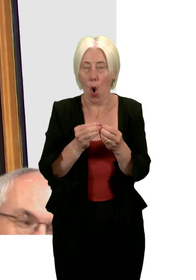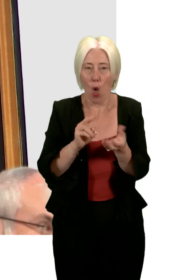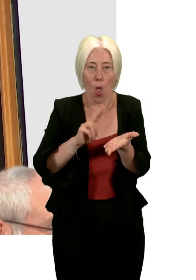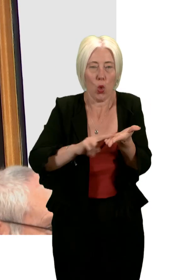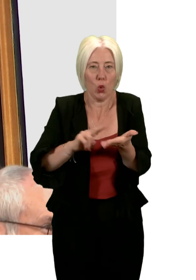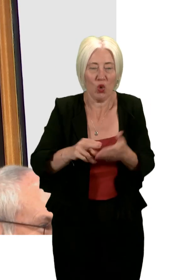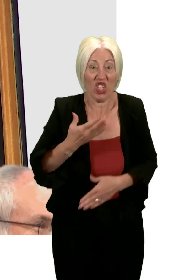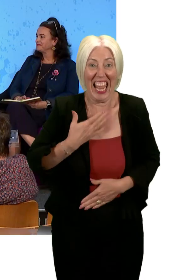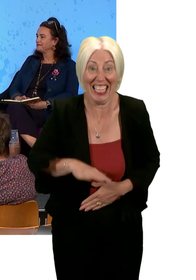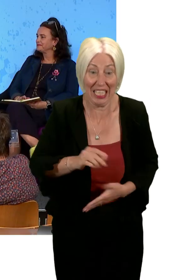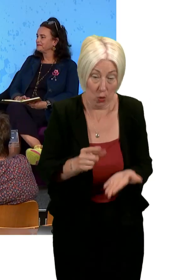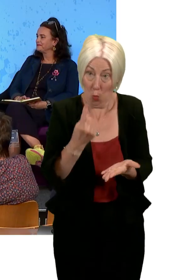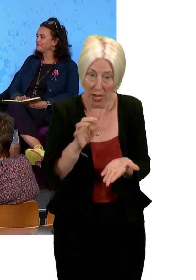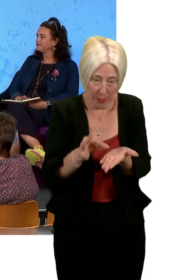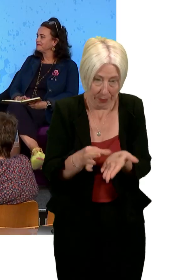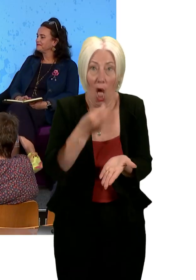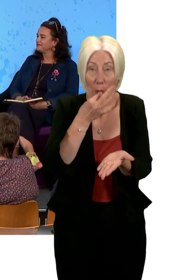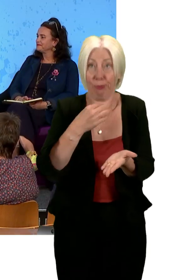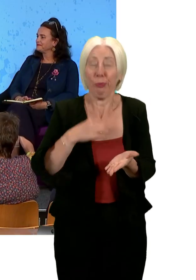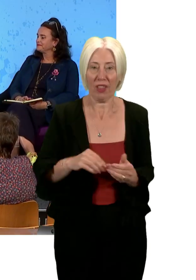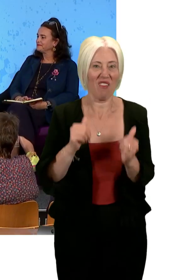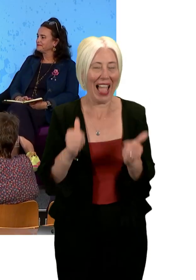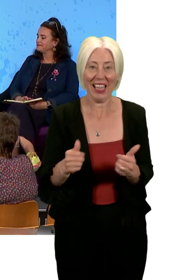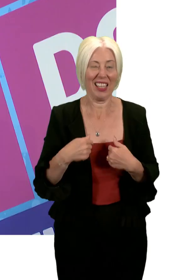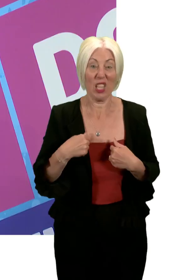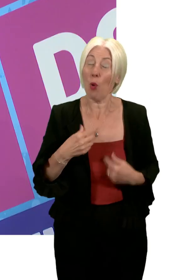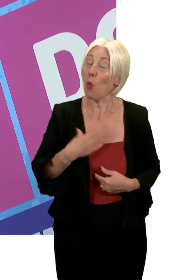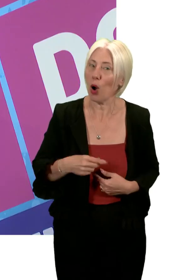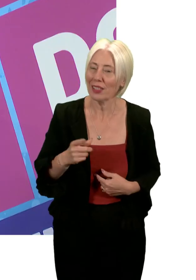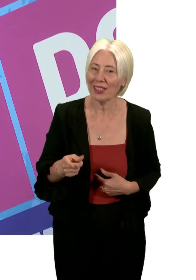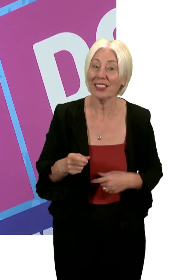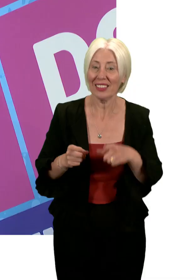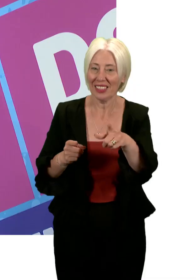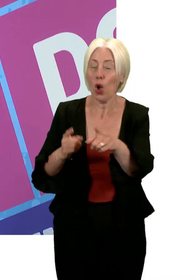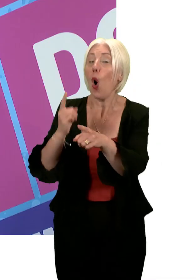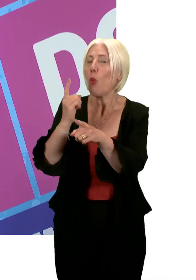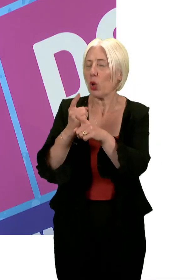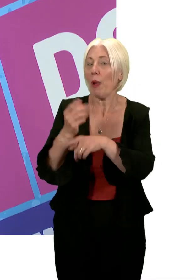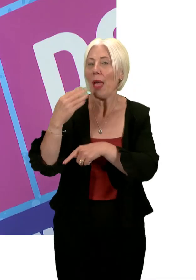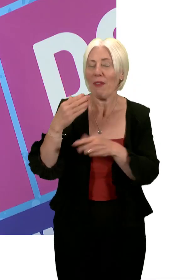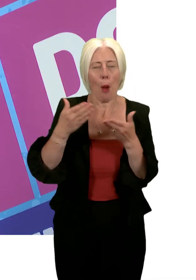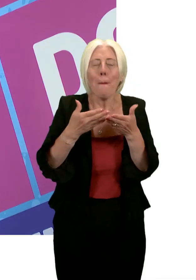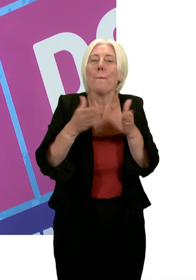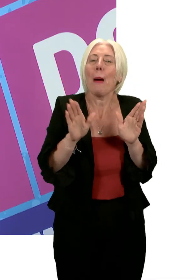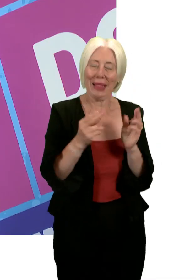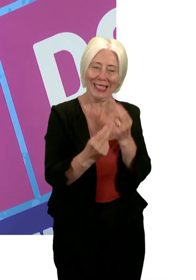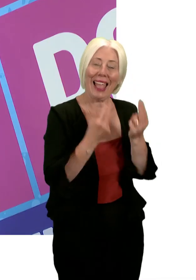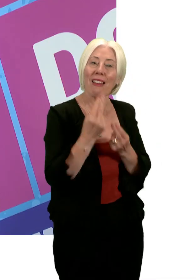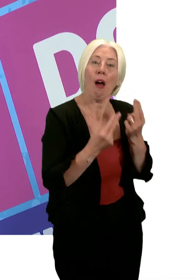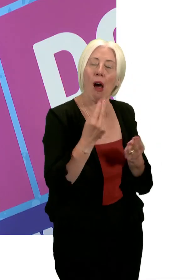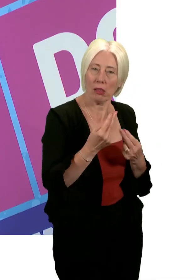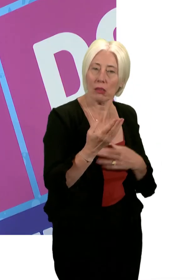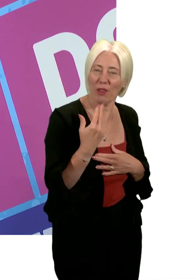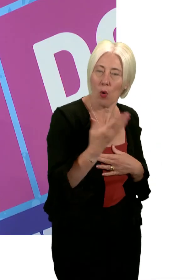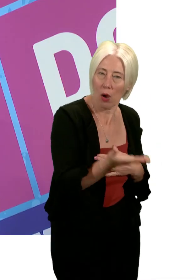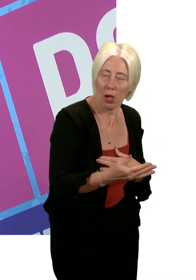Very thought-provoking, interesting questions. We did have a wee chat about public diners earlier, and I suppose your question in